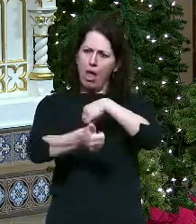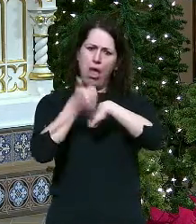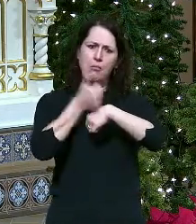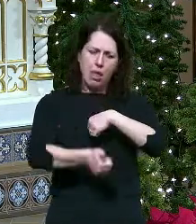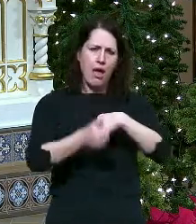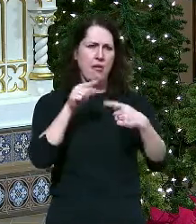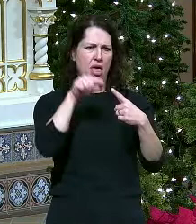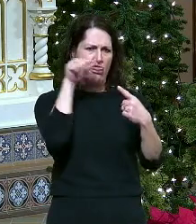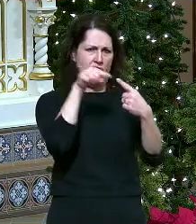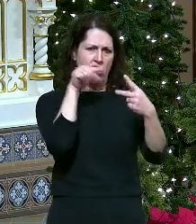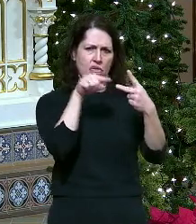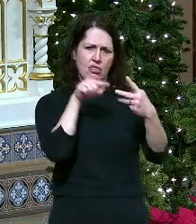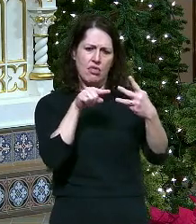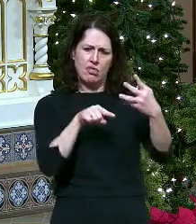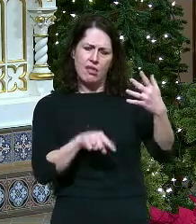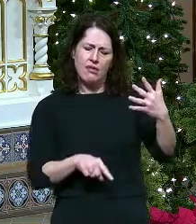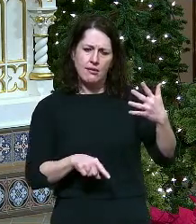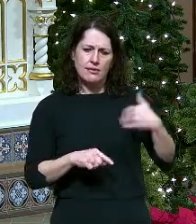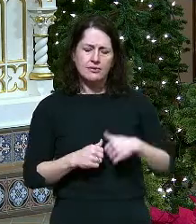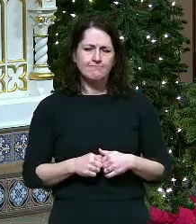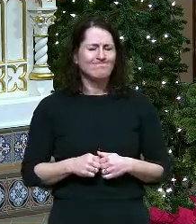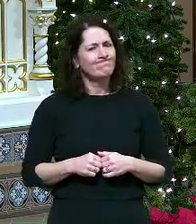And it's all out there.